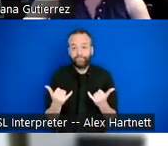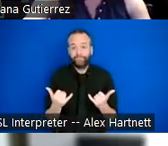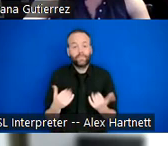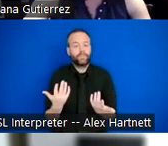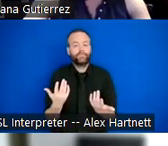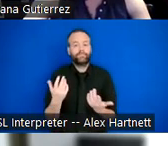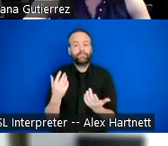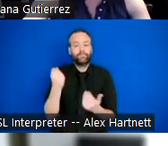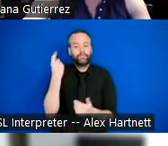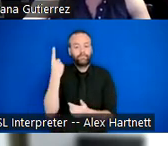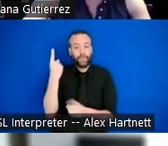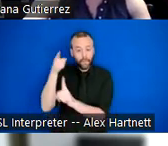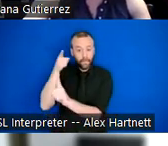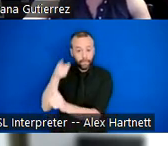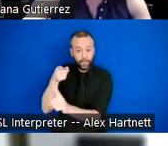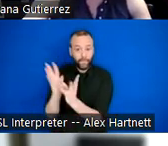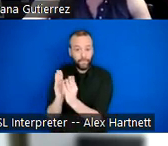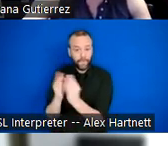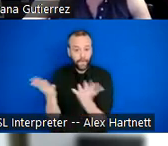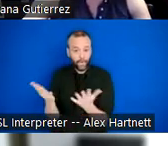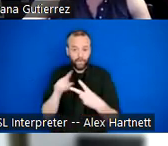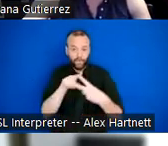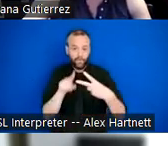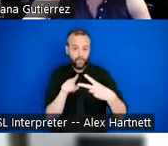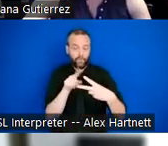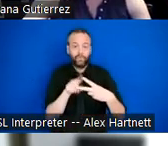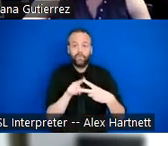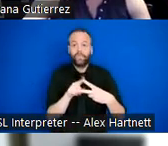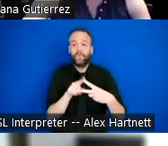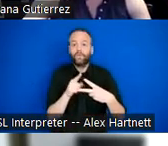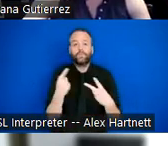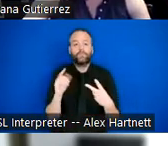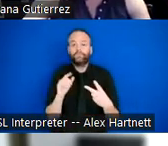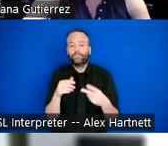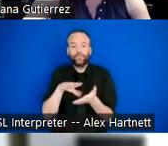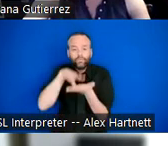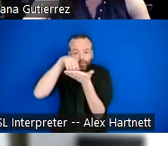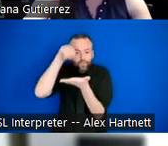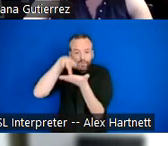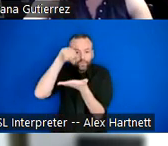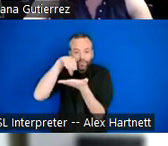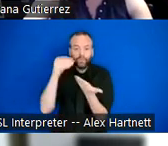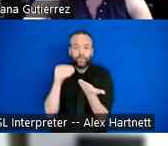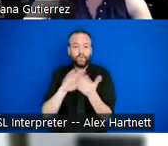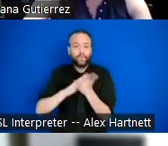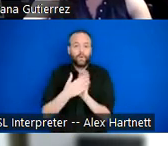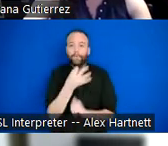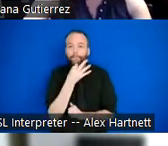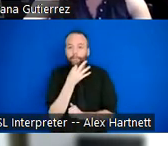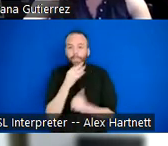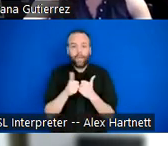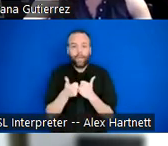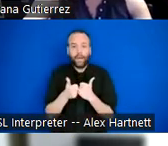is twofold. The first is to broaden our knowledge and build expertise in suicide